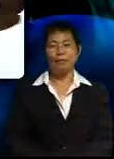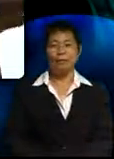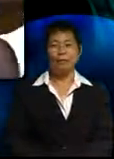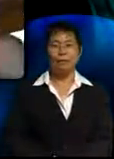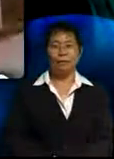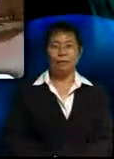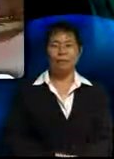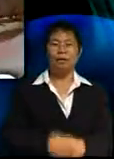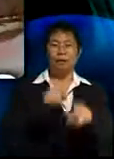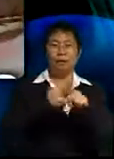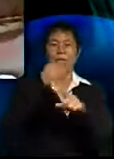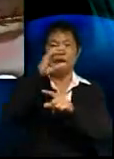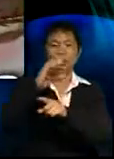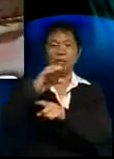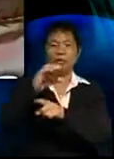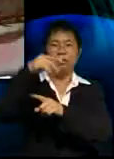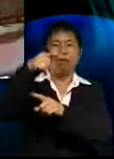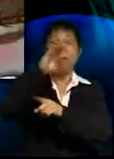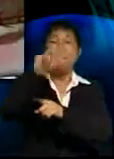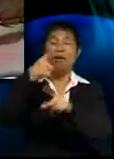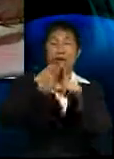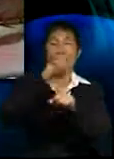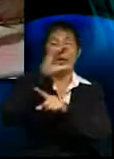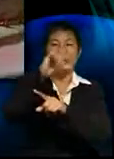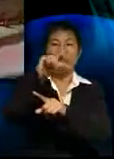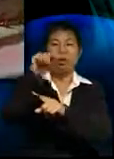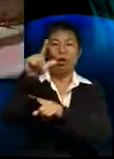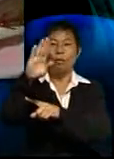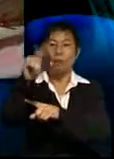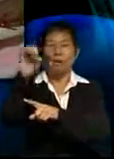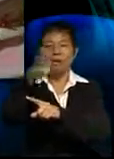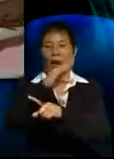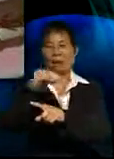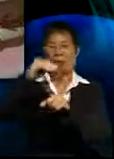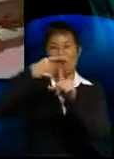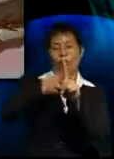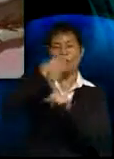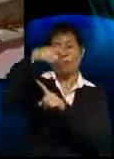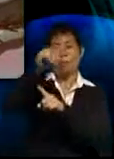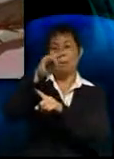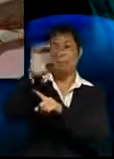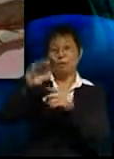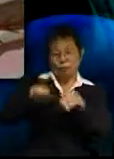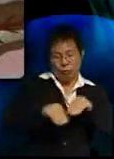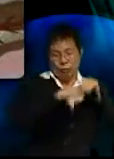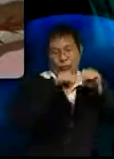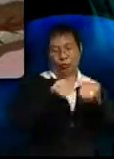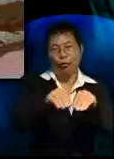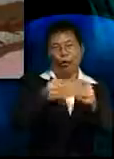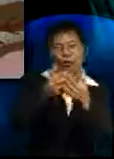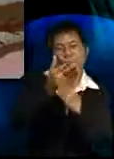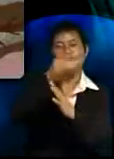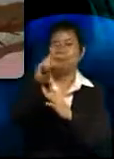Bile from the gallbladder and pancreatic juice from the pancreas flow into the duodenum via their